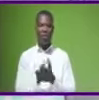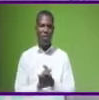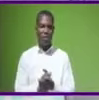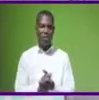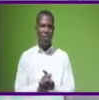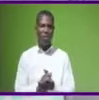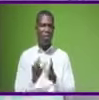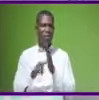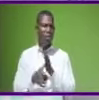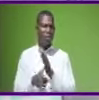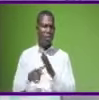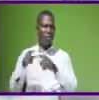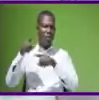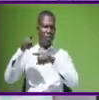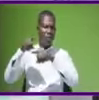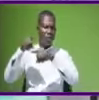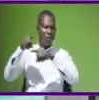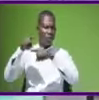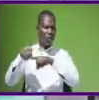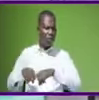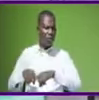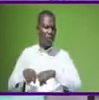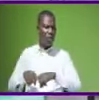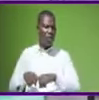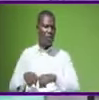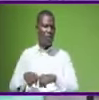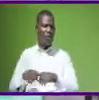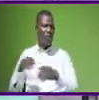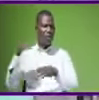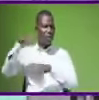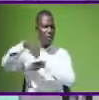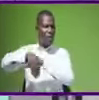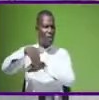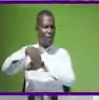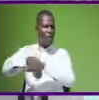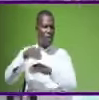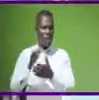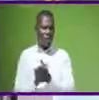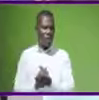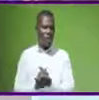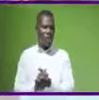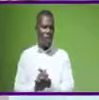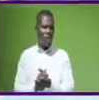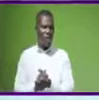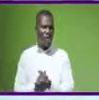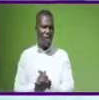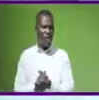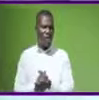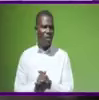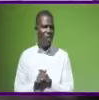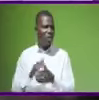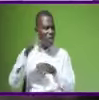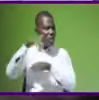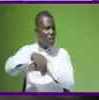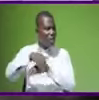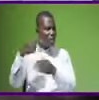Ena metina si ashe se Ghana anajo mpa ye bonkwa. Sanya befo na obekum ayemfi wo